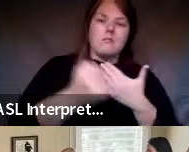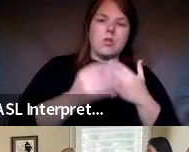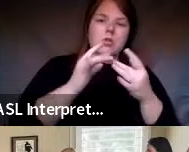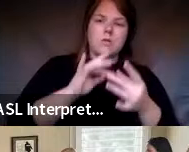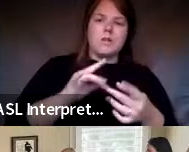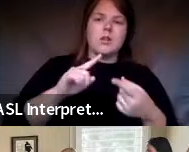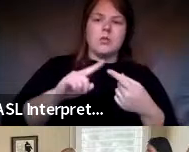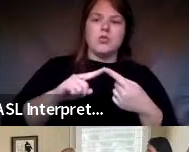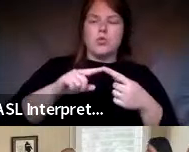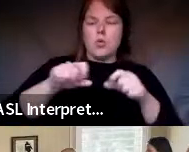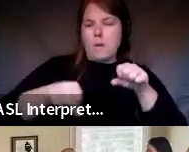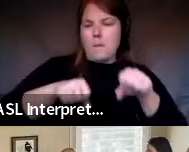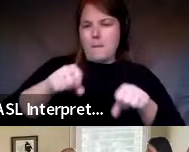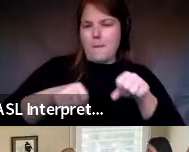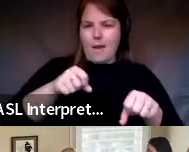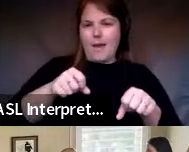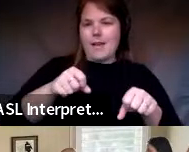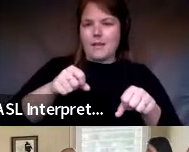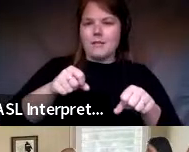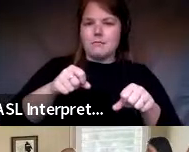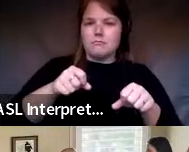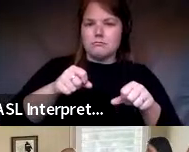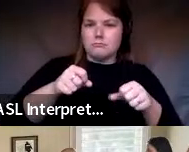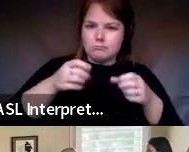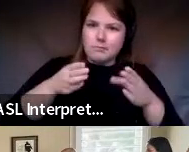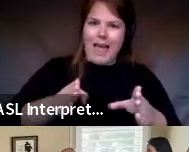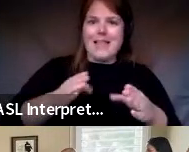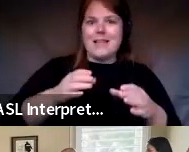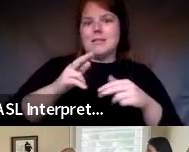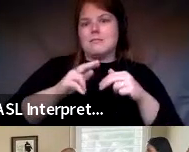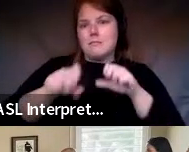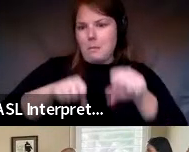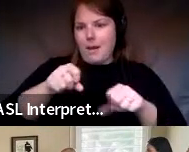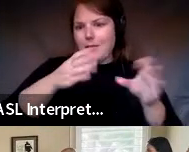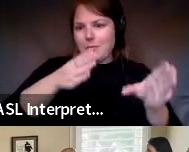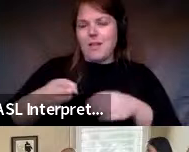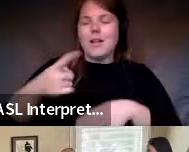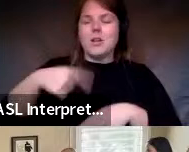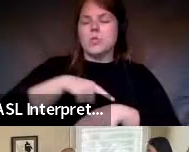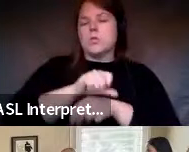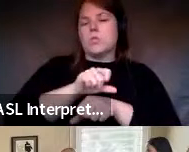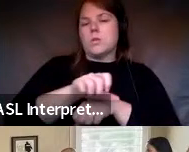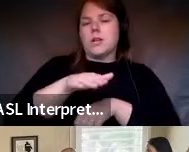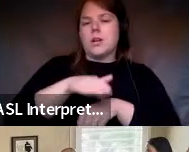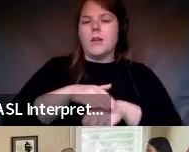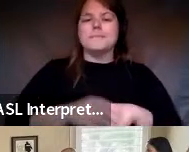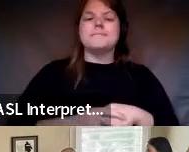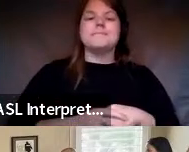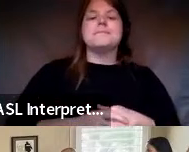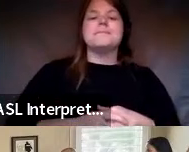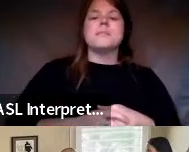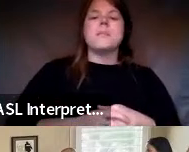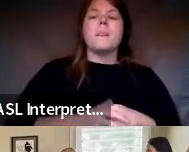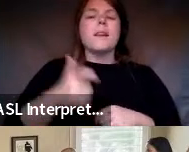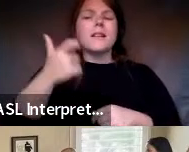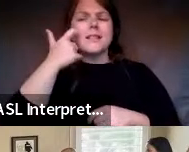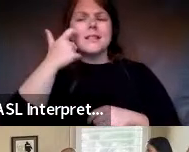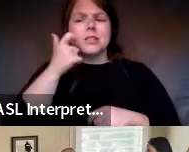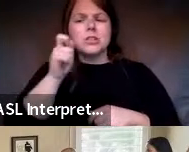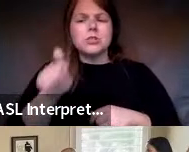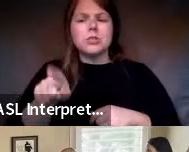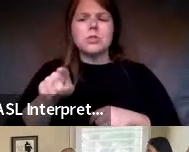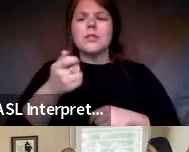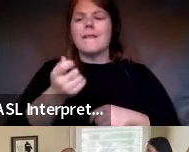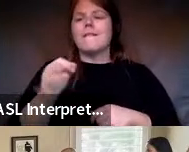bike facilities that we're working on. Thank you. And then I just saw there are a couple of just